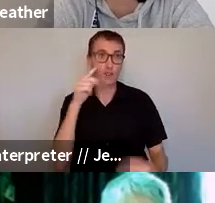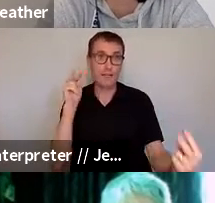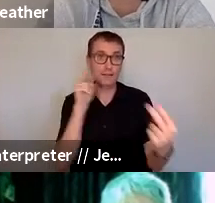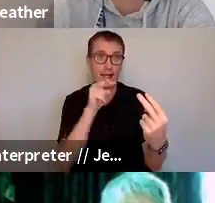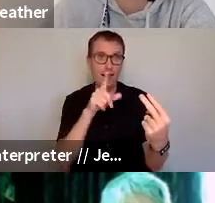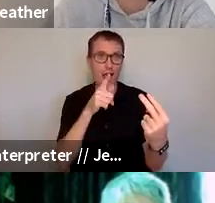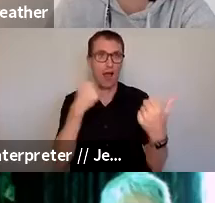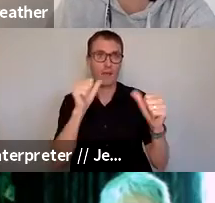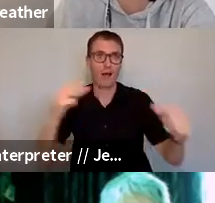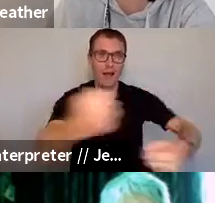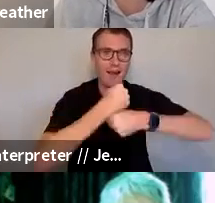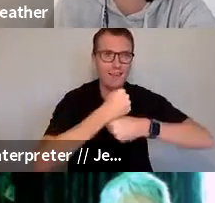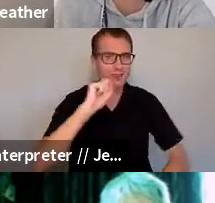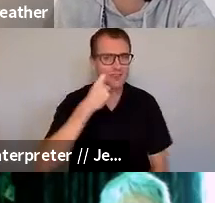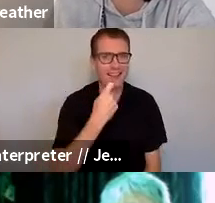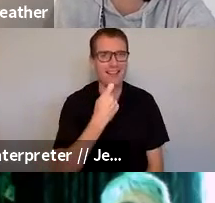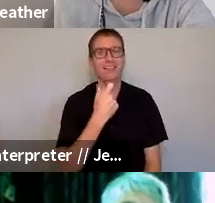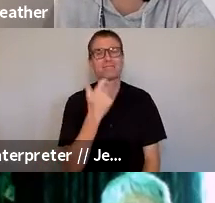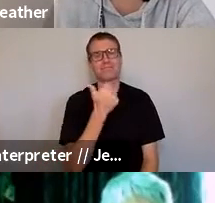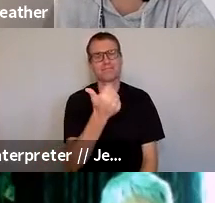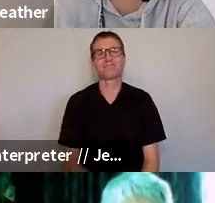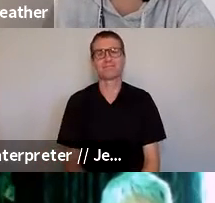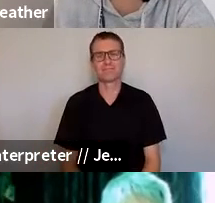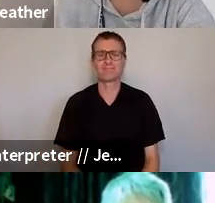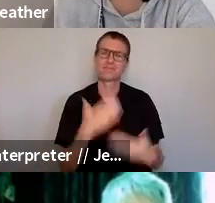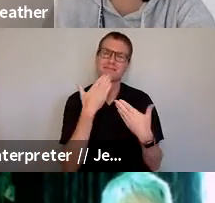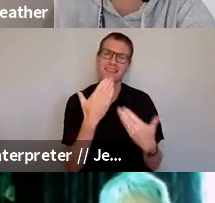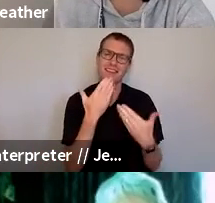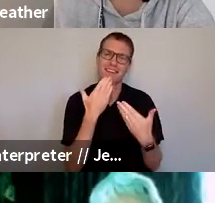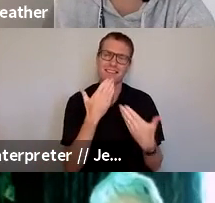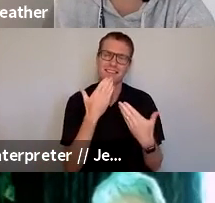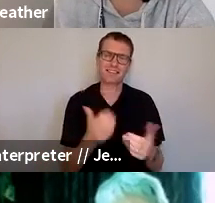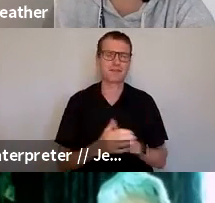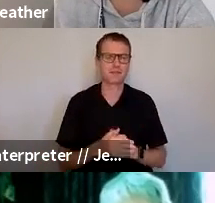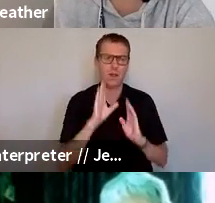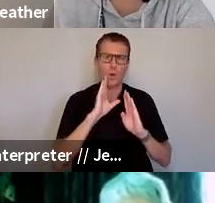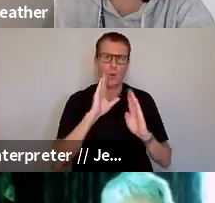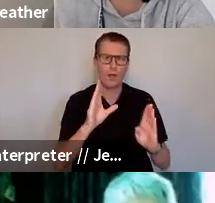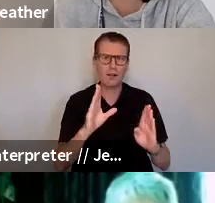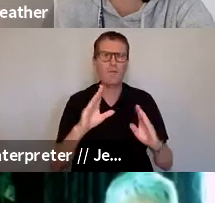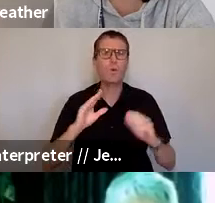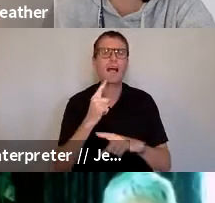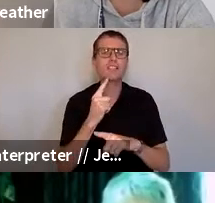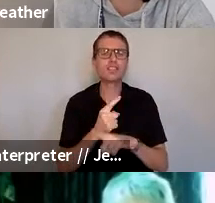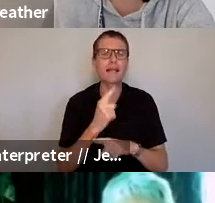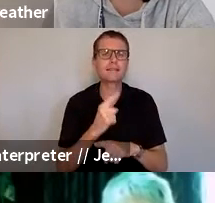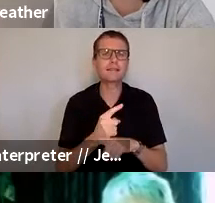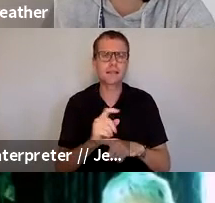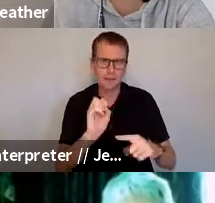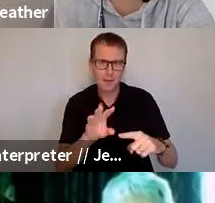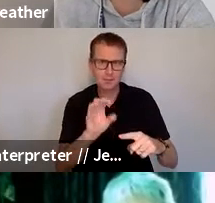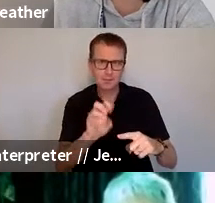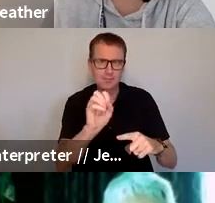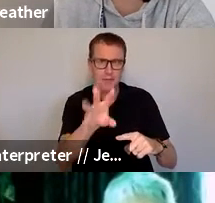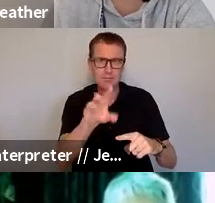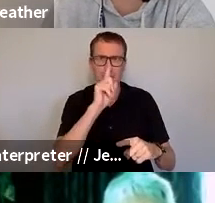time. Yeah. Thanks, Stace. And there's some wonderful comments in here. Some people talking about wanting to hug